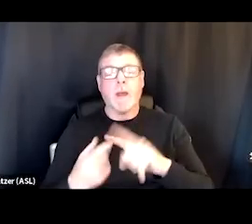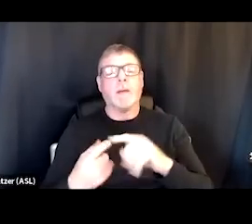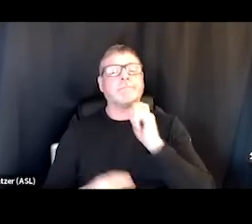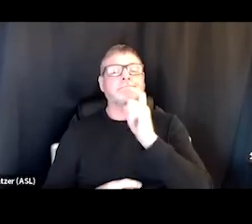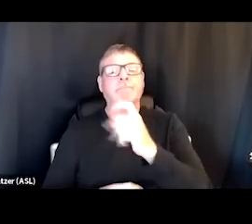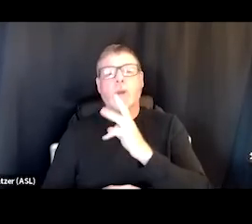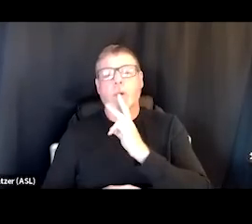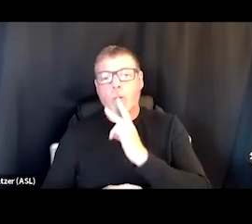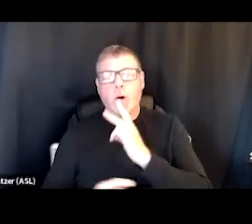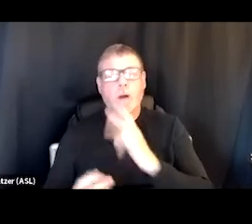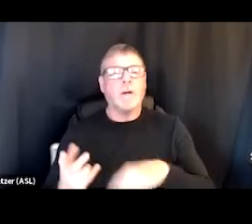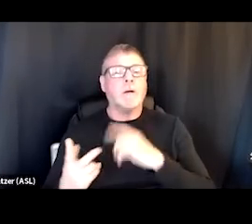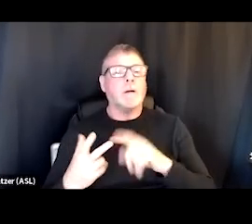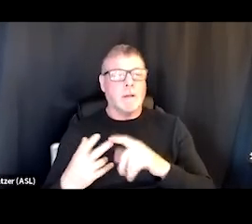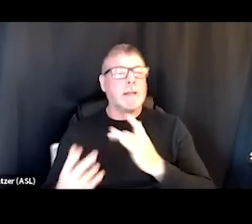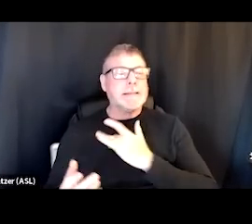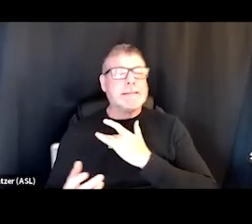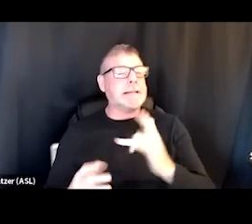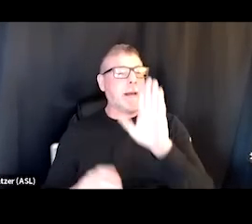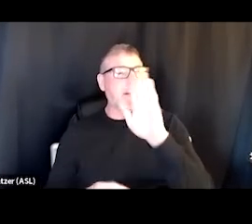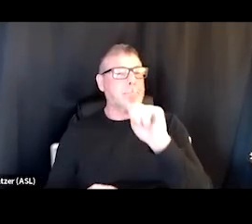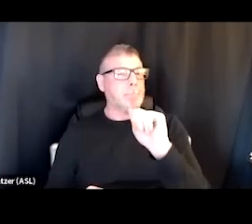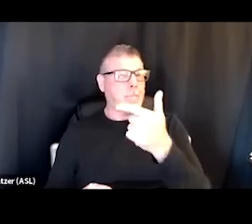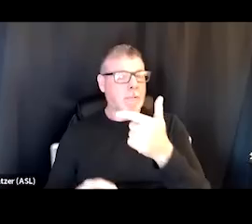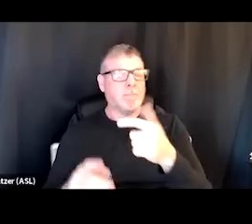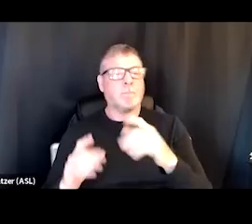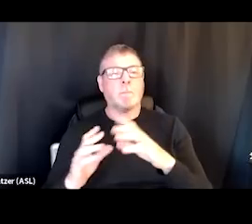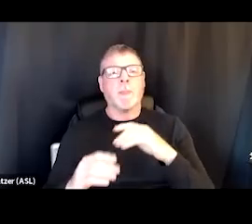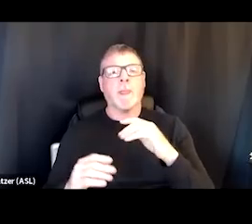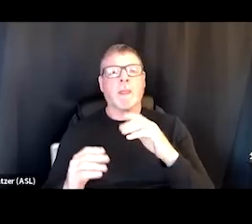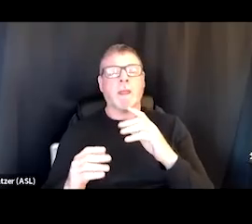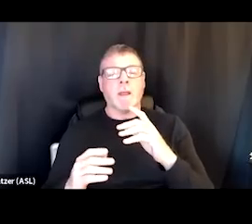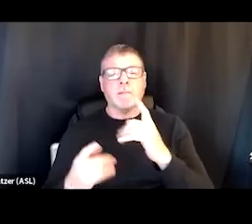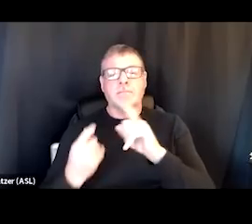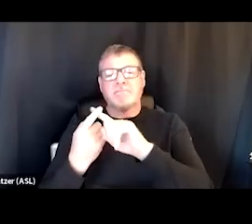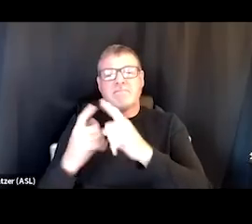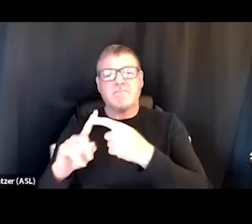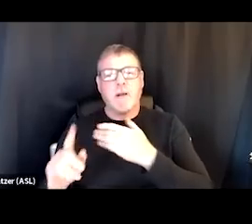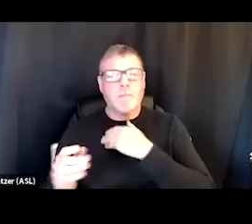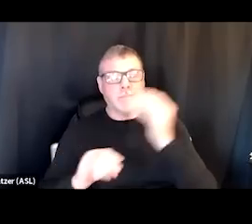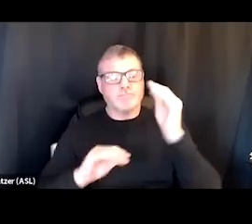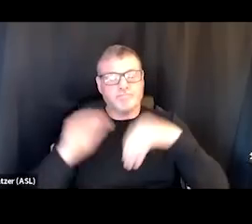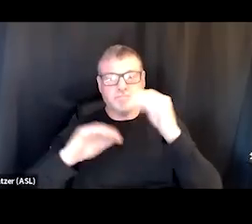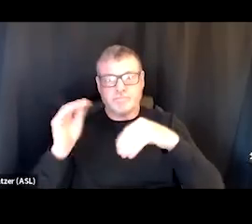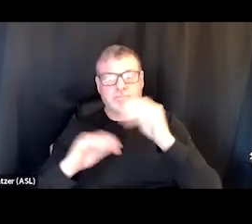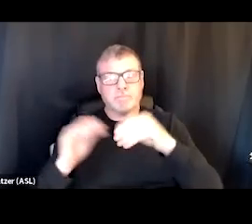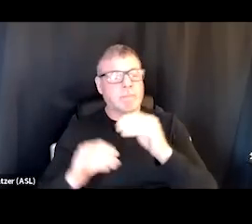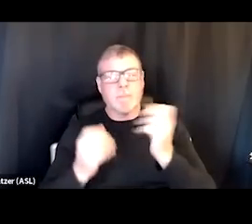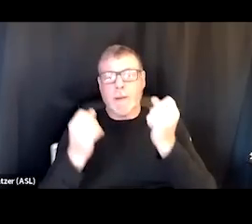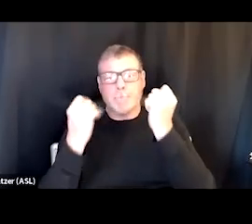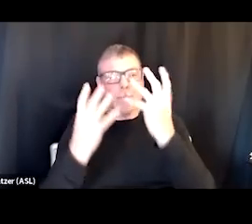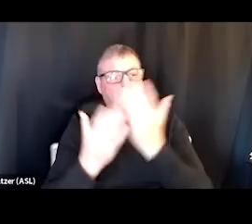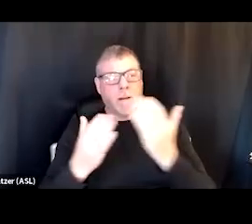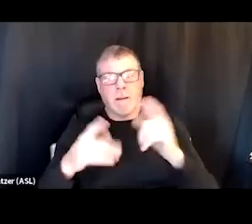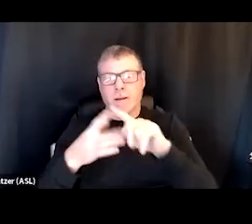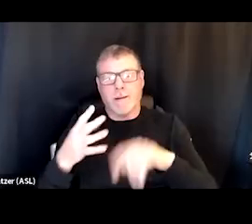or some type of, I usually have these bags that a buddy of ours puts together. There is so much in those bags.